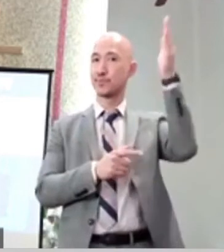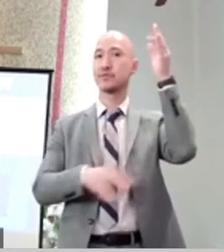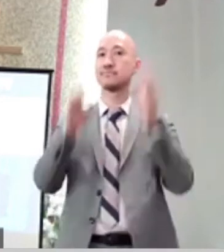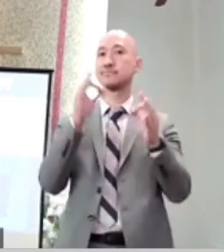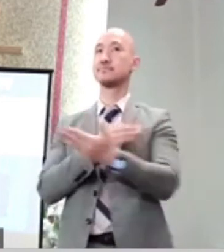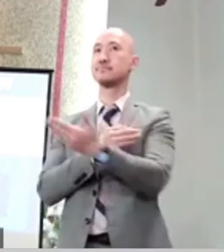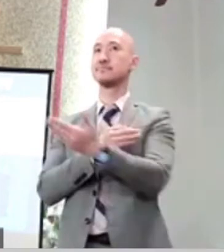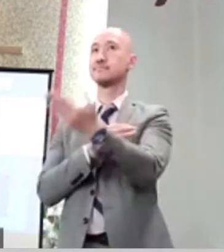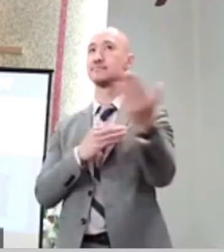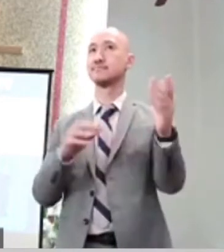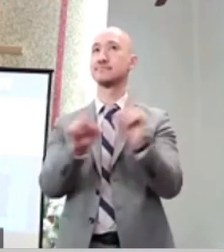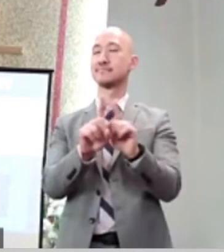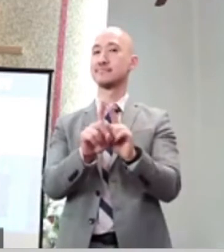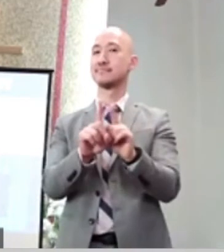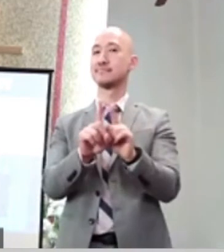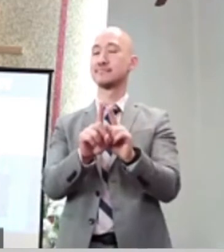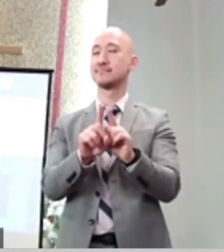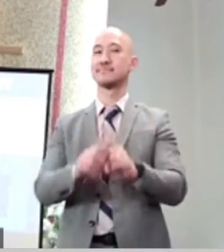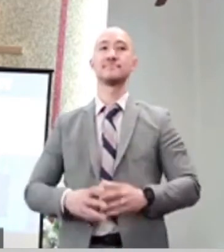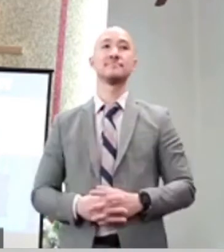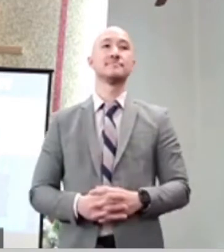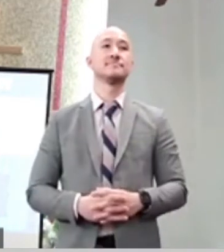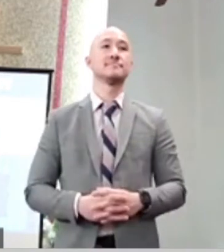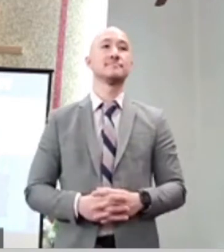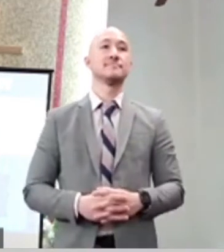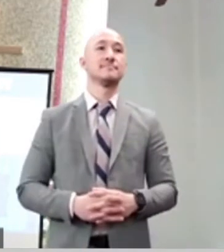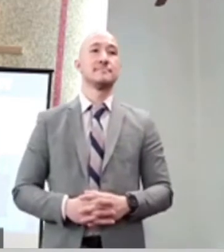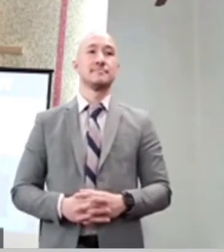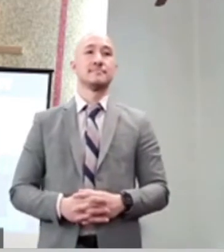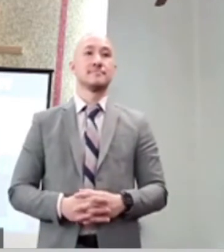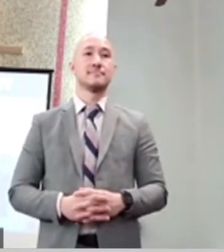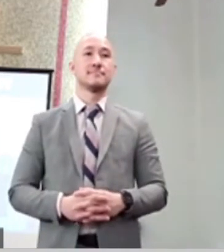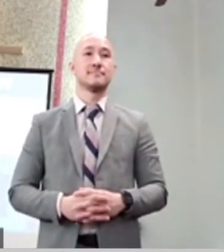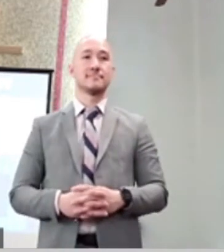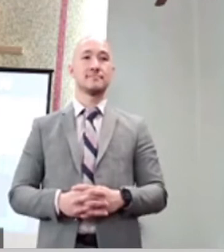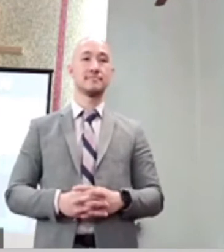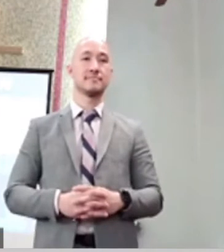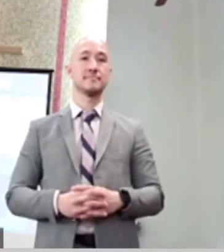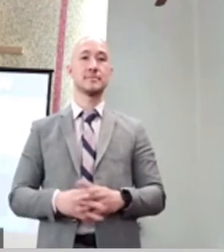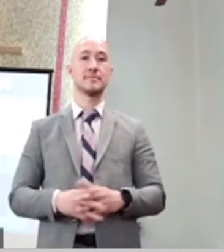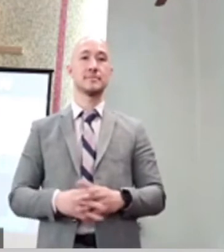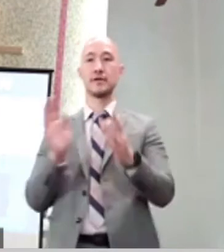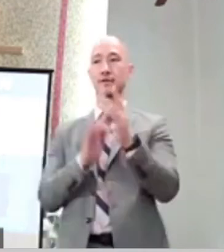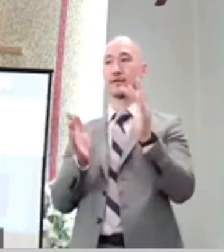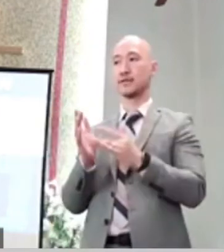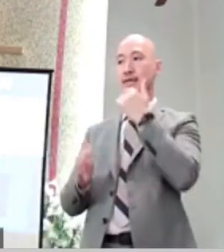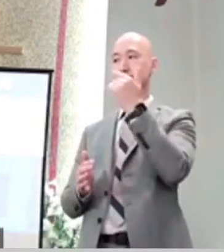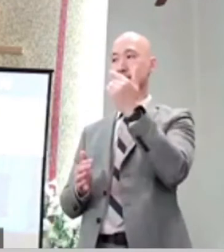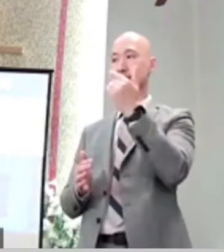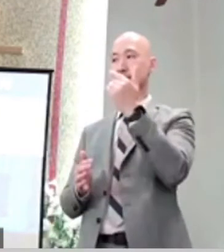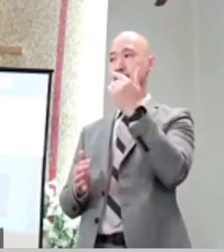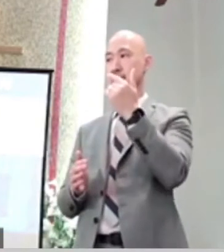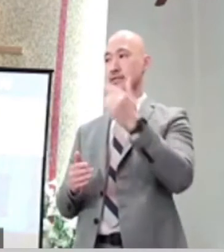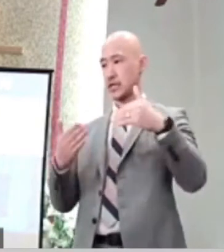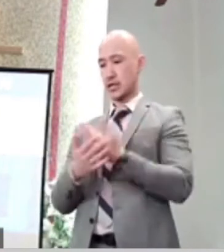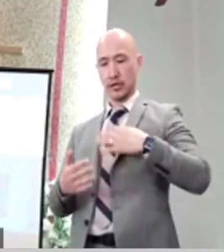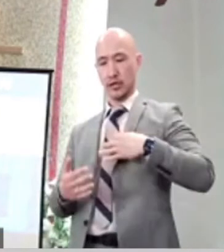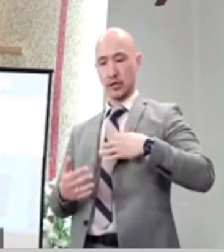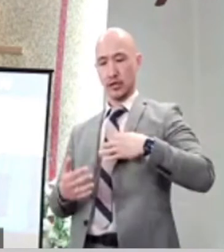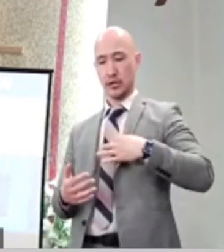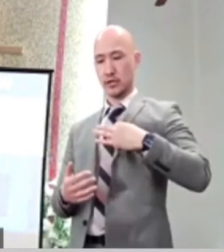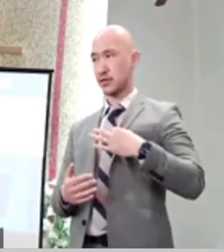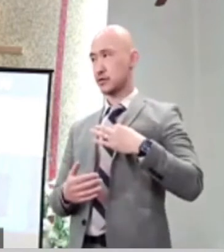judgment? So he says, no one tears a piece of cloth from a new coat to patch